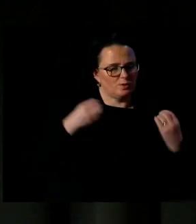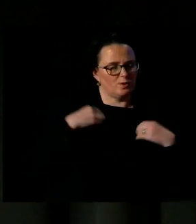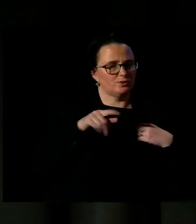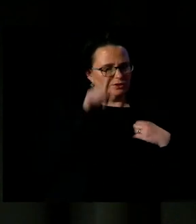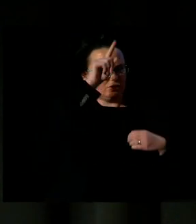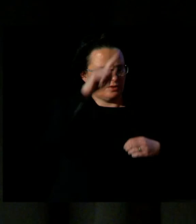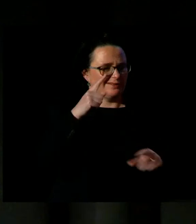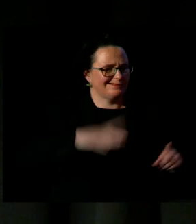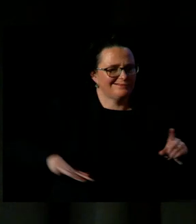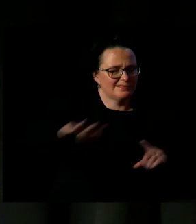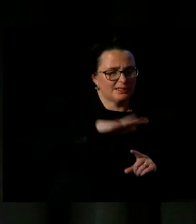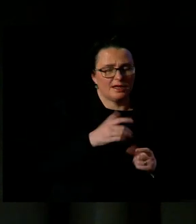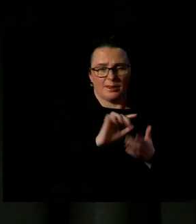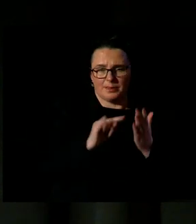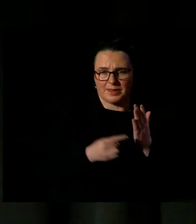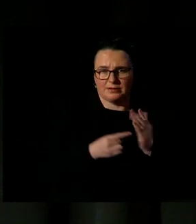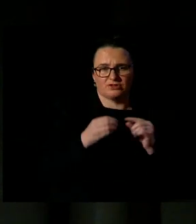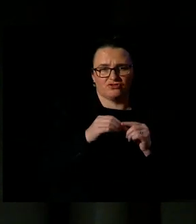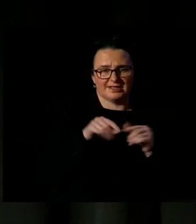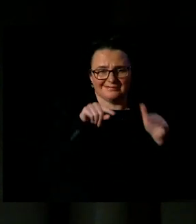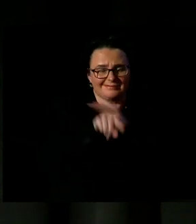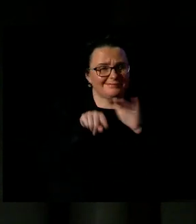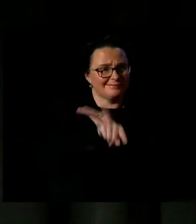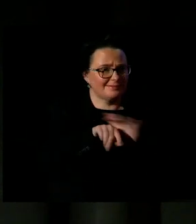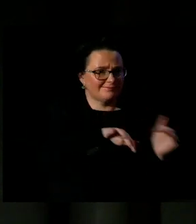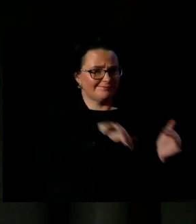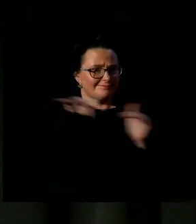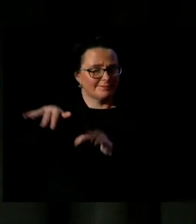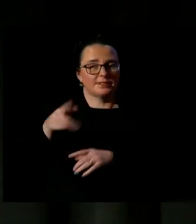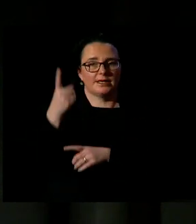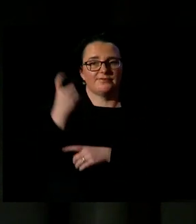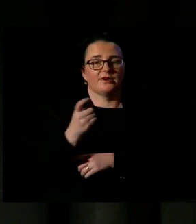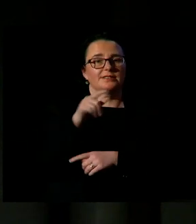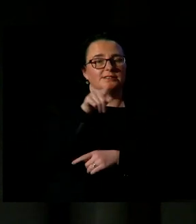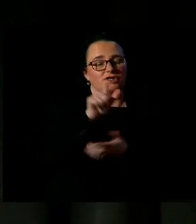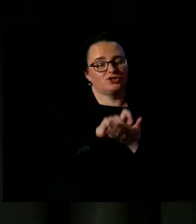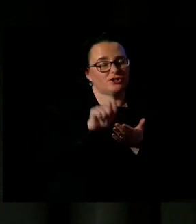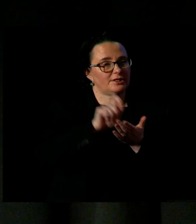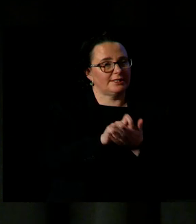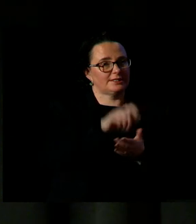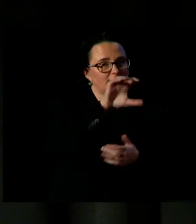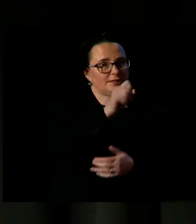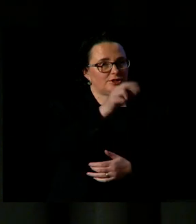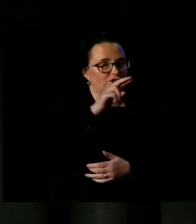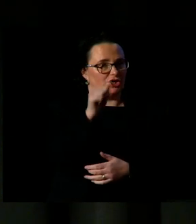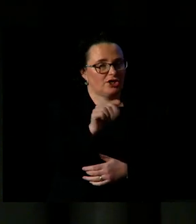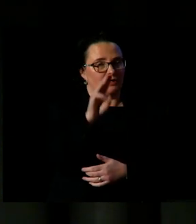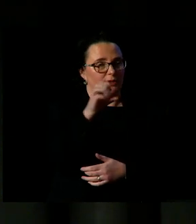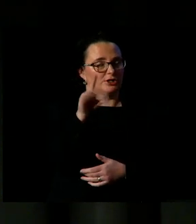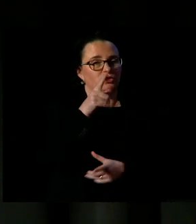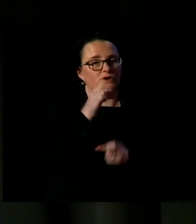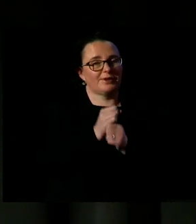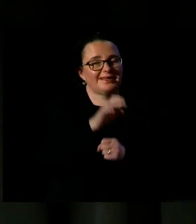hundreds of thousands tried to flee. I invite journalist and writer Sorka Pollock to tell us about the